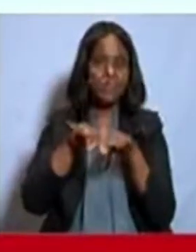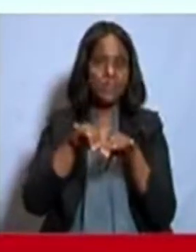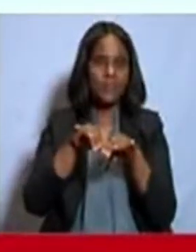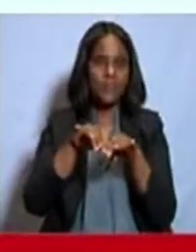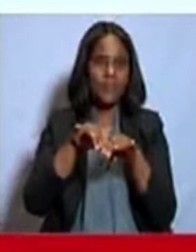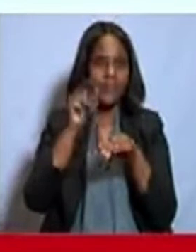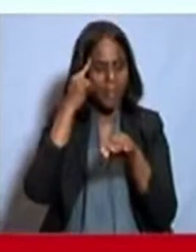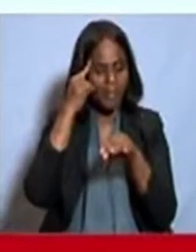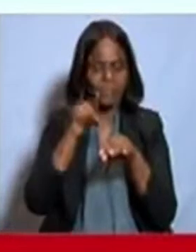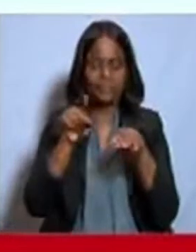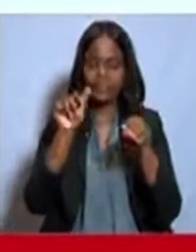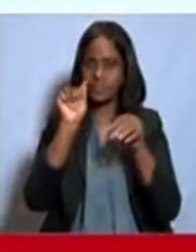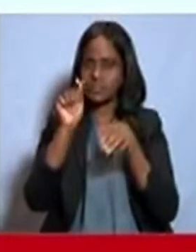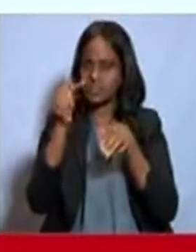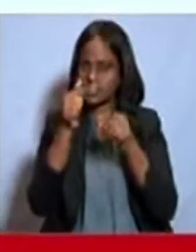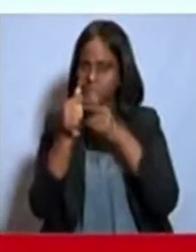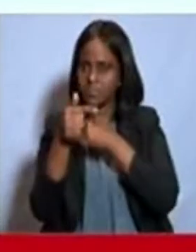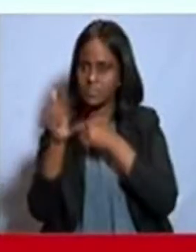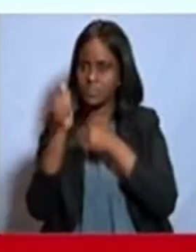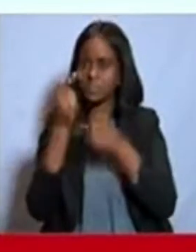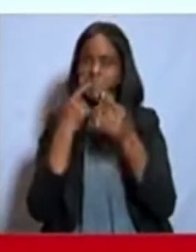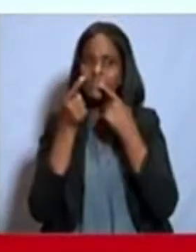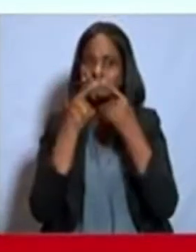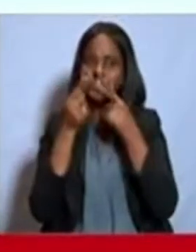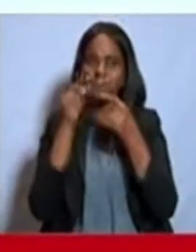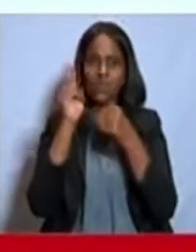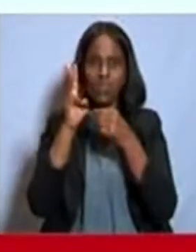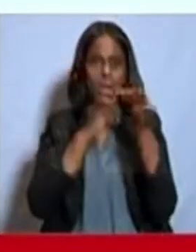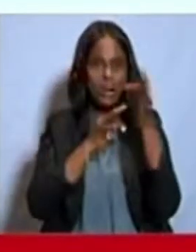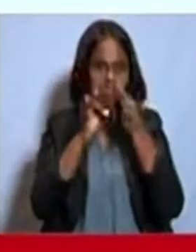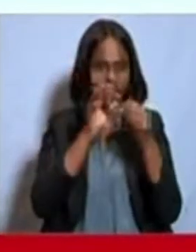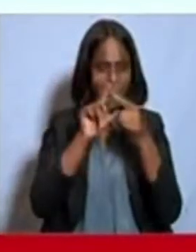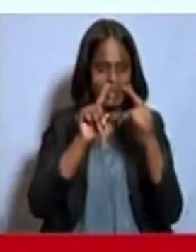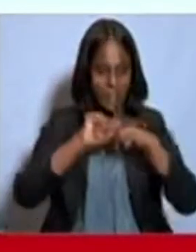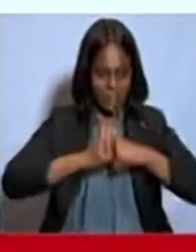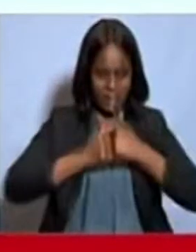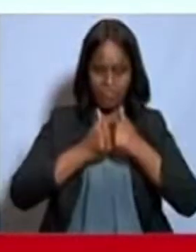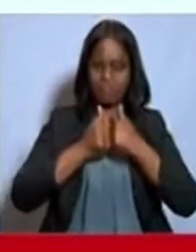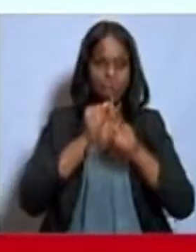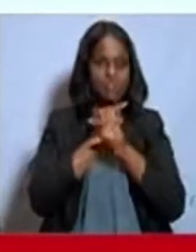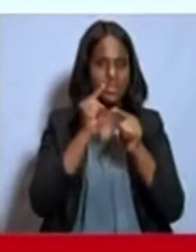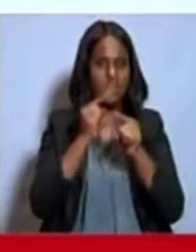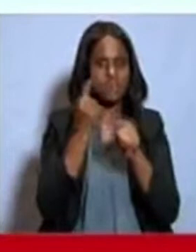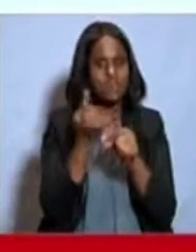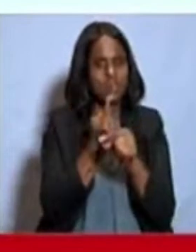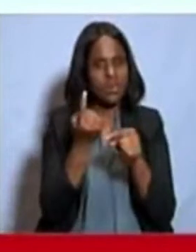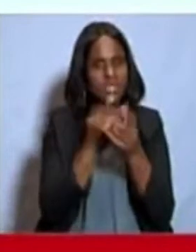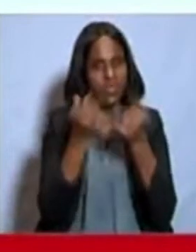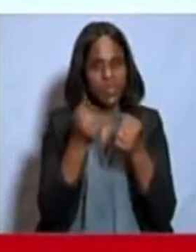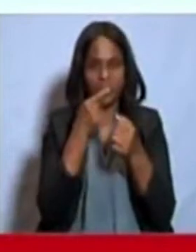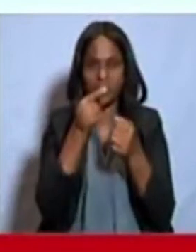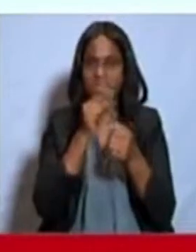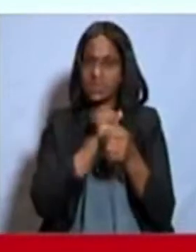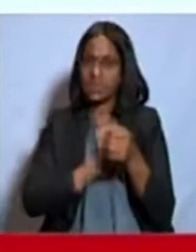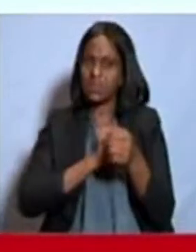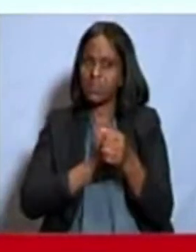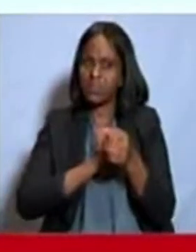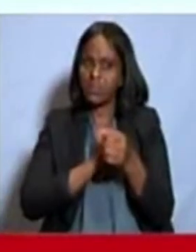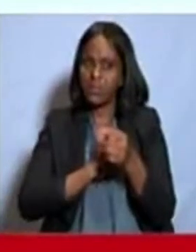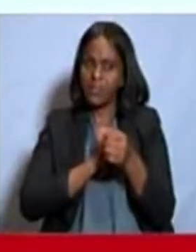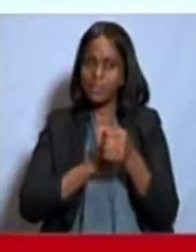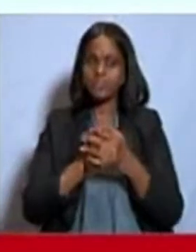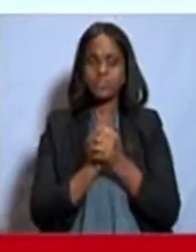think the Auditor Generals will speak to that, but on our part, we just want to apologize